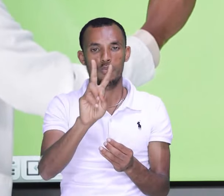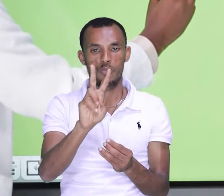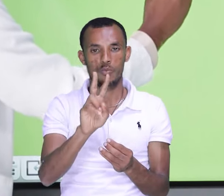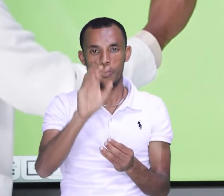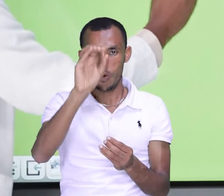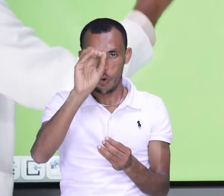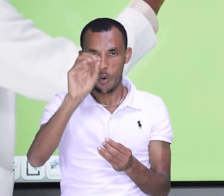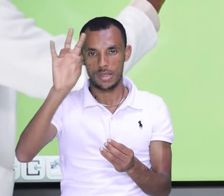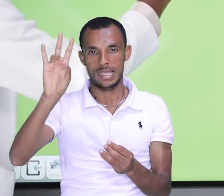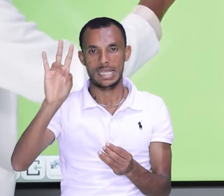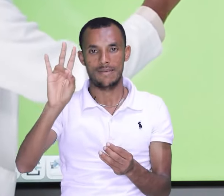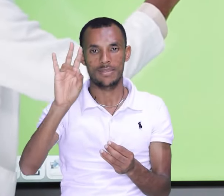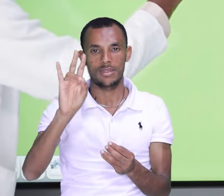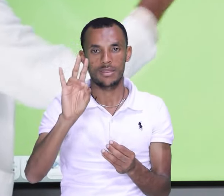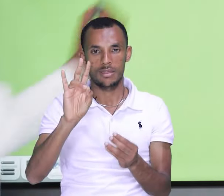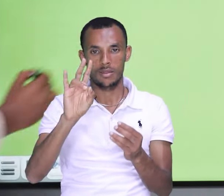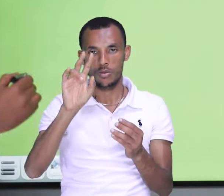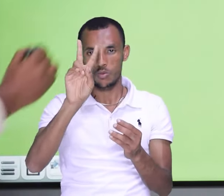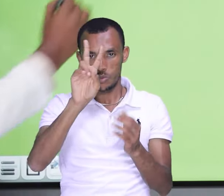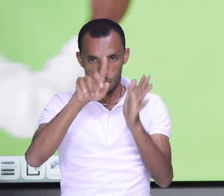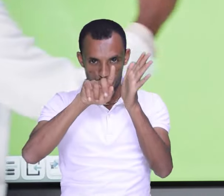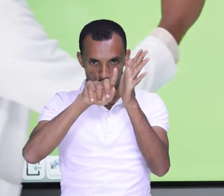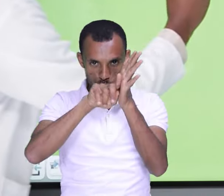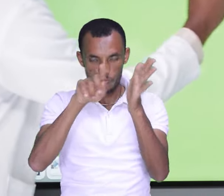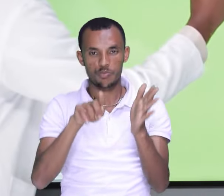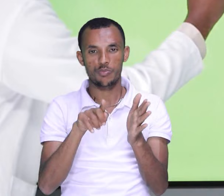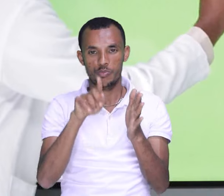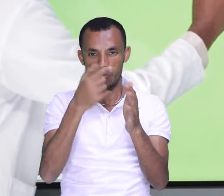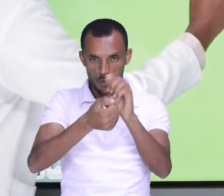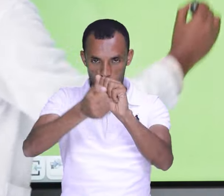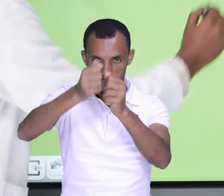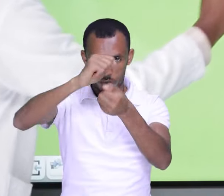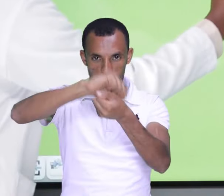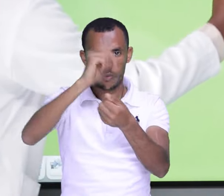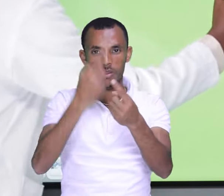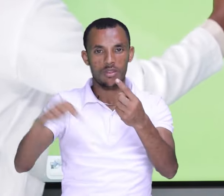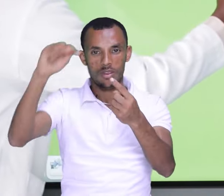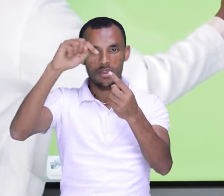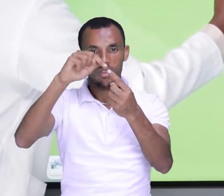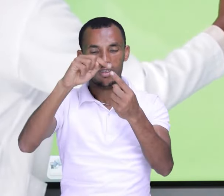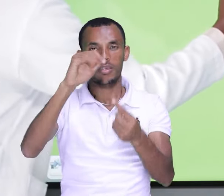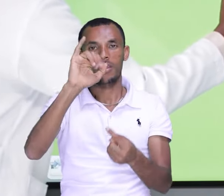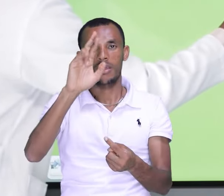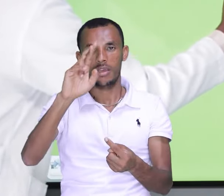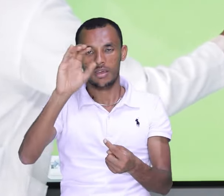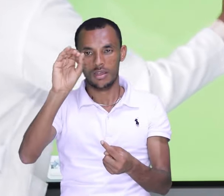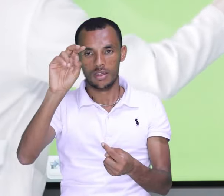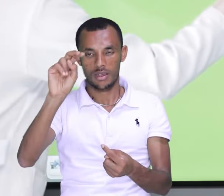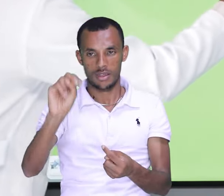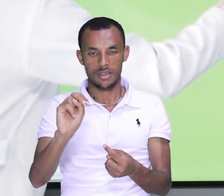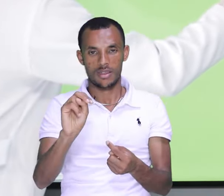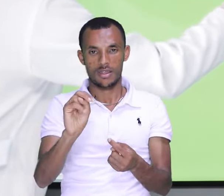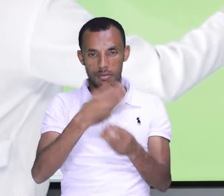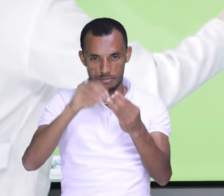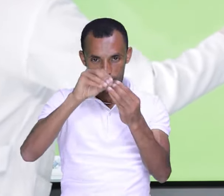Cr2O7 2 minus converted into iron